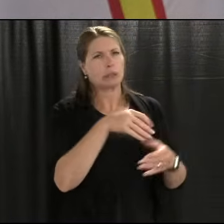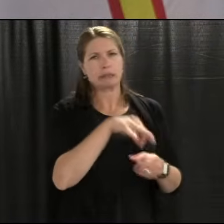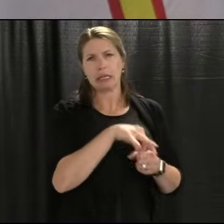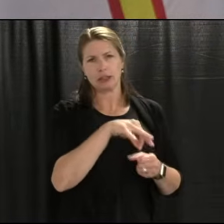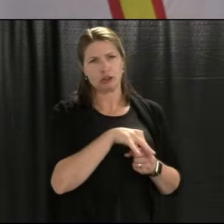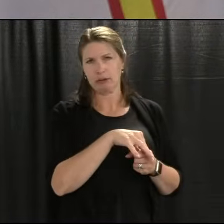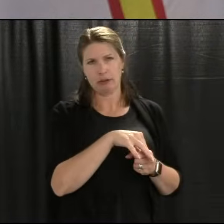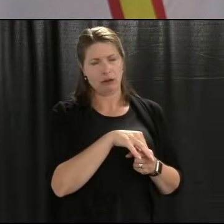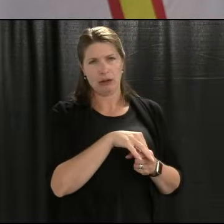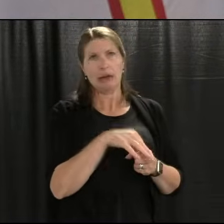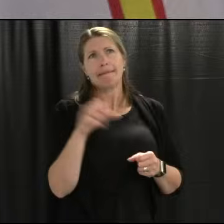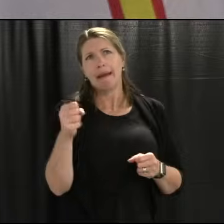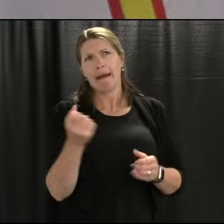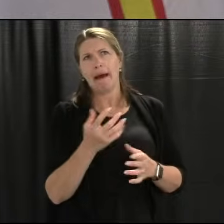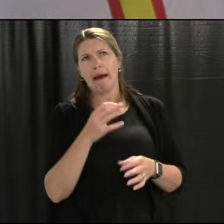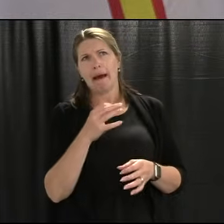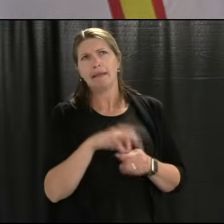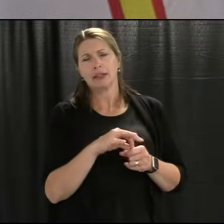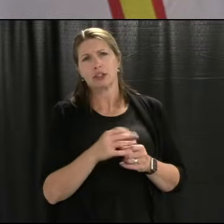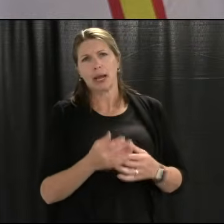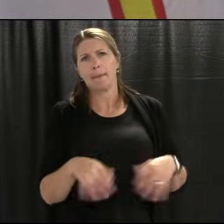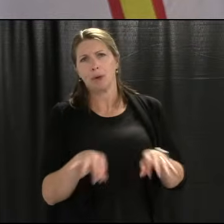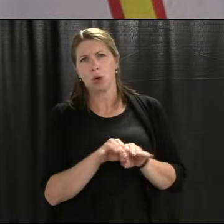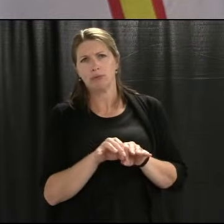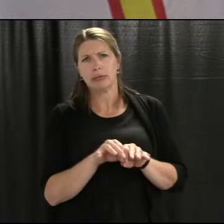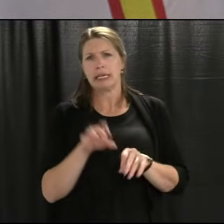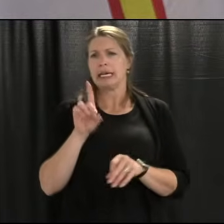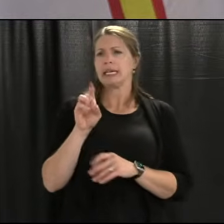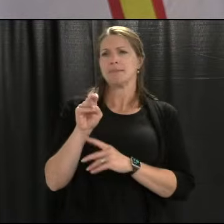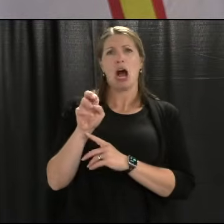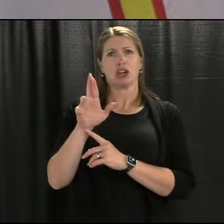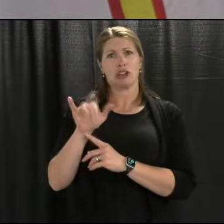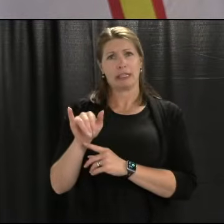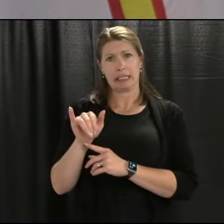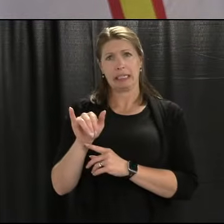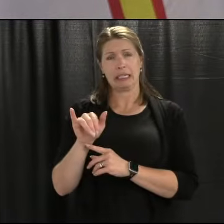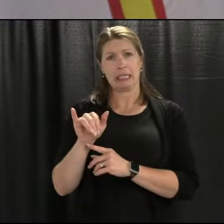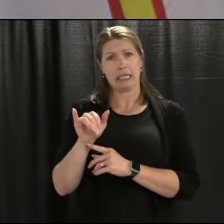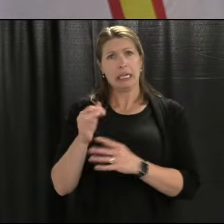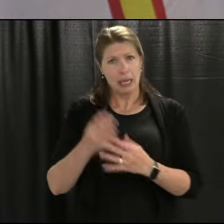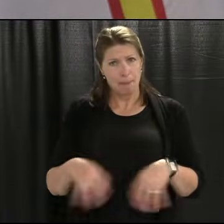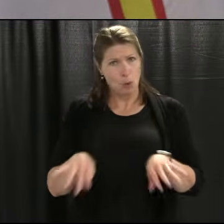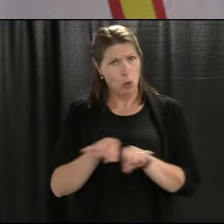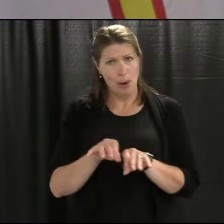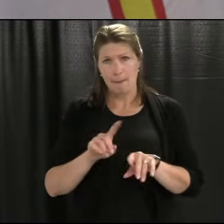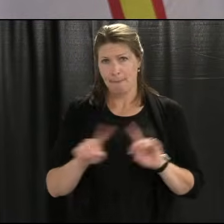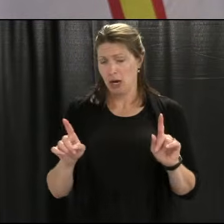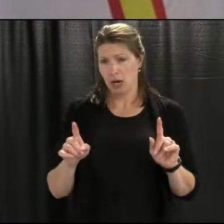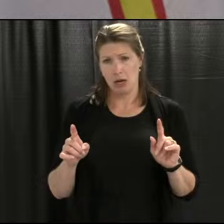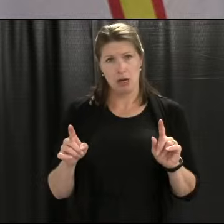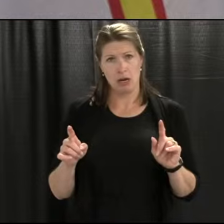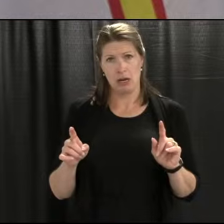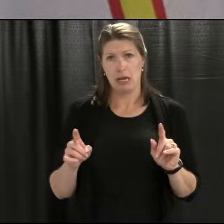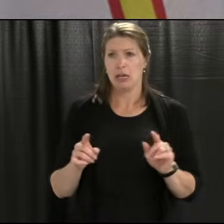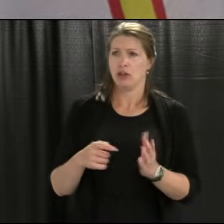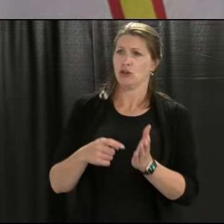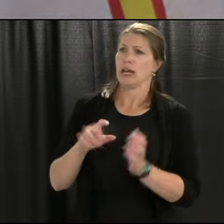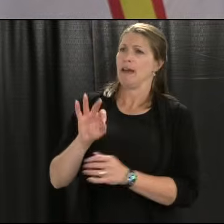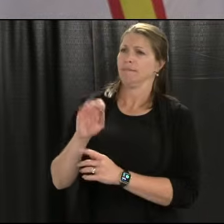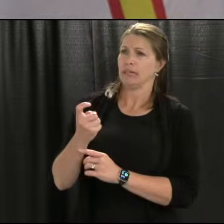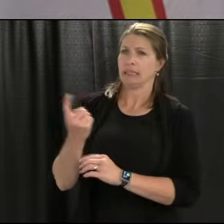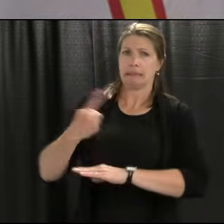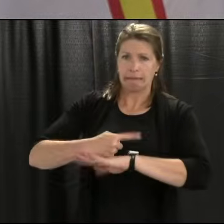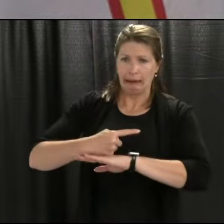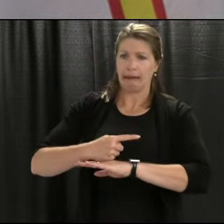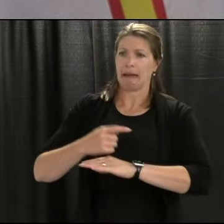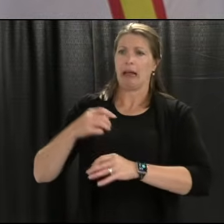is important, of course. Democracy is important, but we will have an election at the appropriate time. There's a fixed date election. There's legislation in